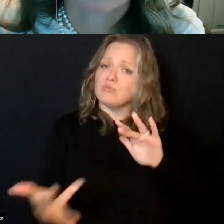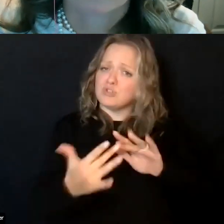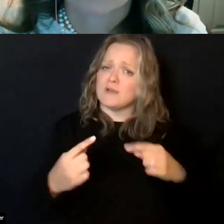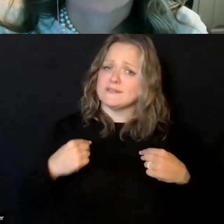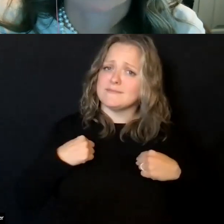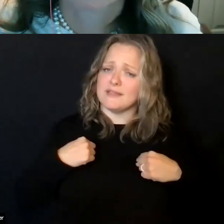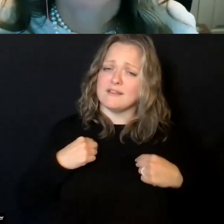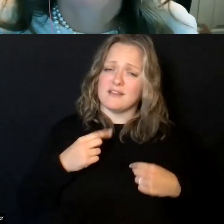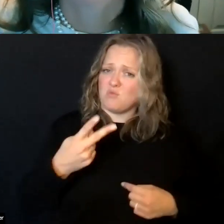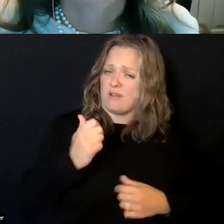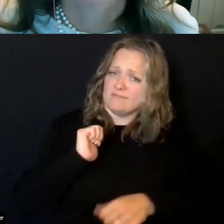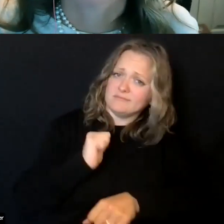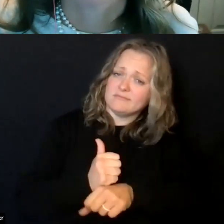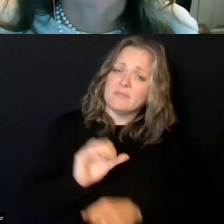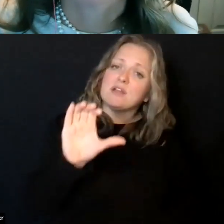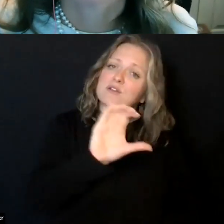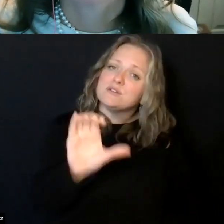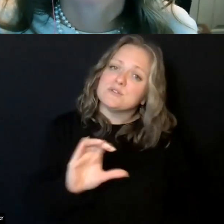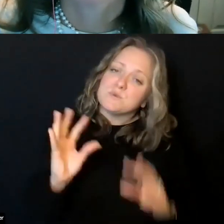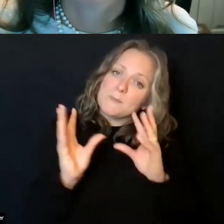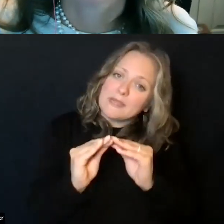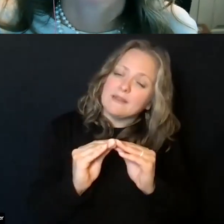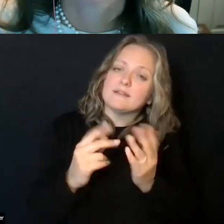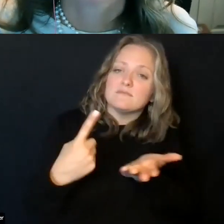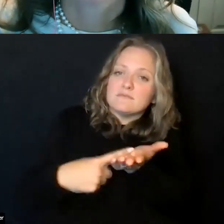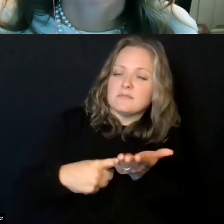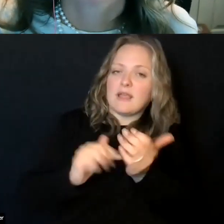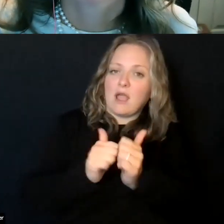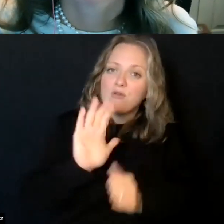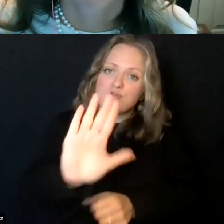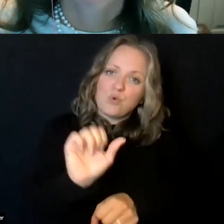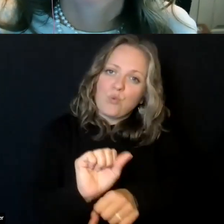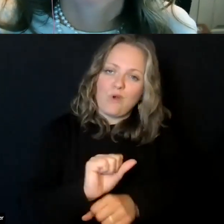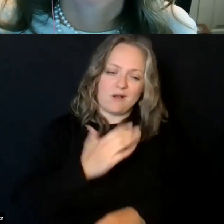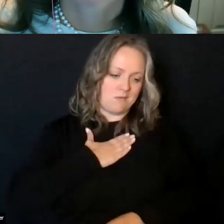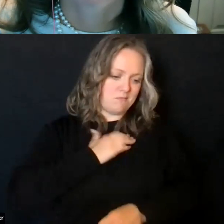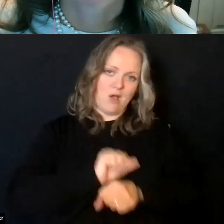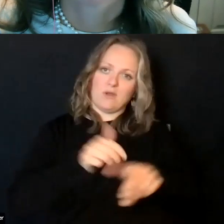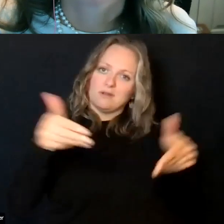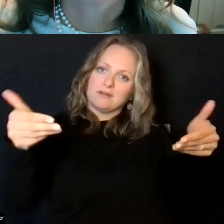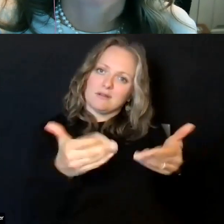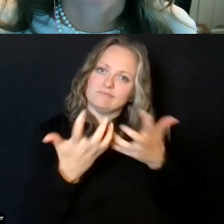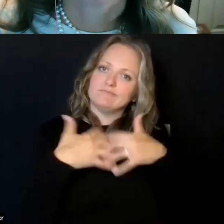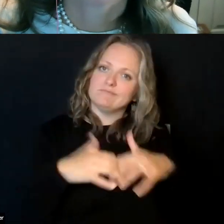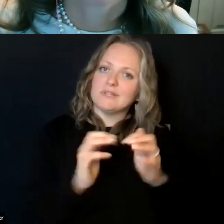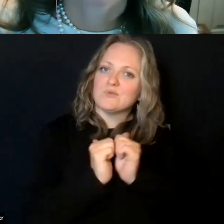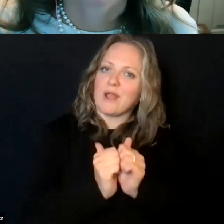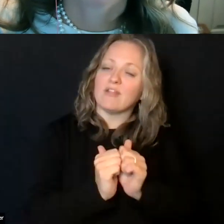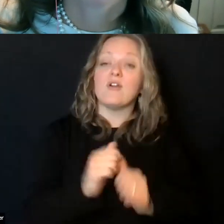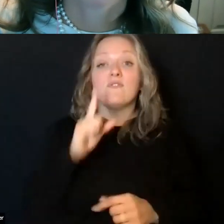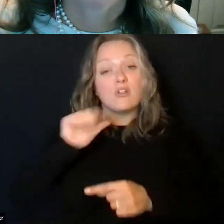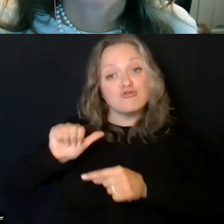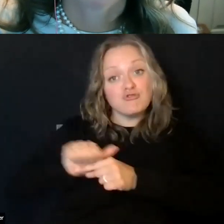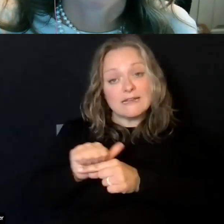will have like a Zoom meeting and discuss how we can work together. As far as the trainings, I have